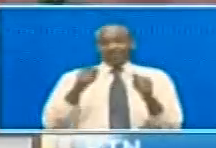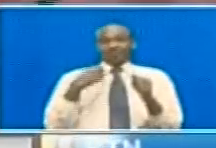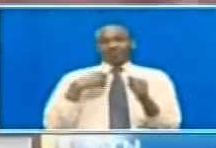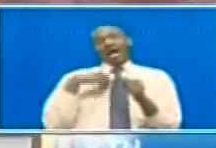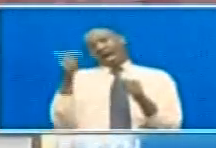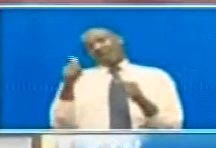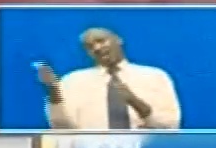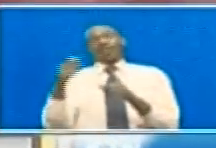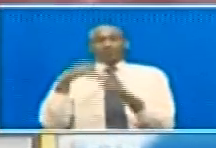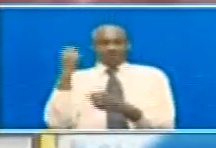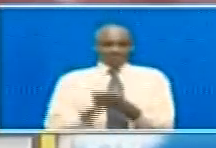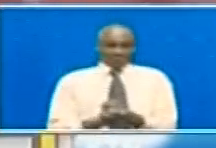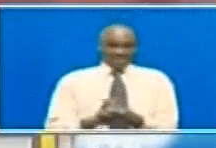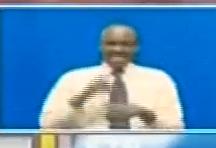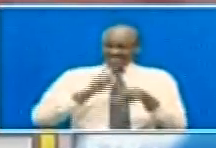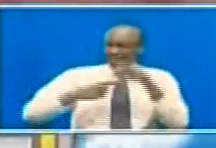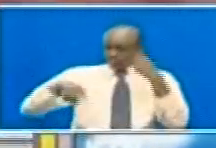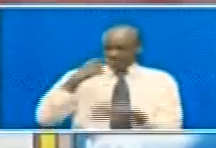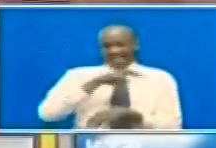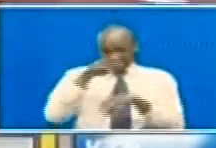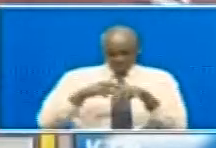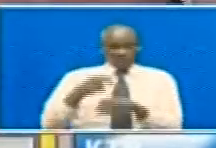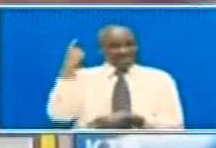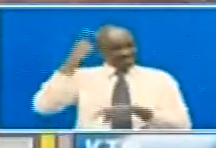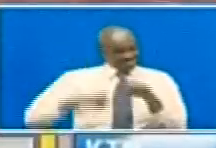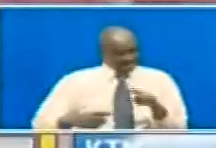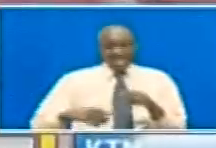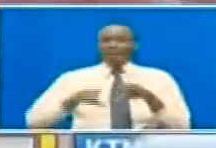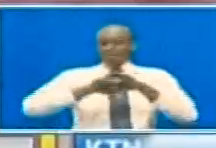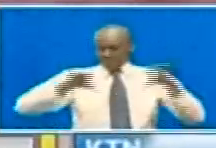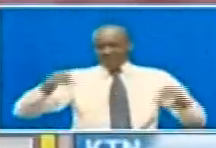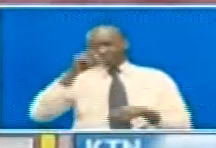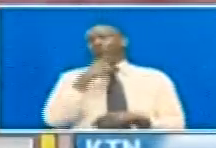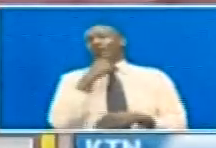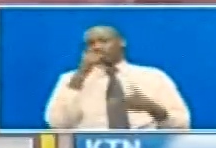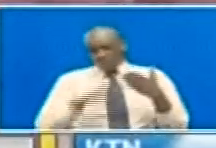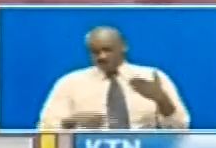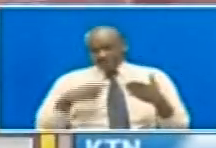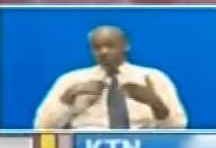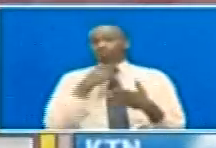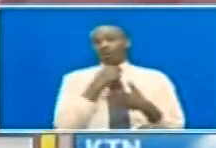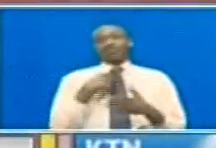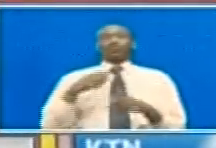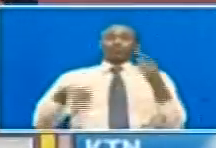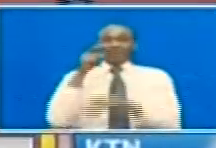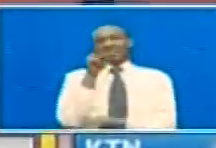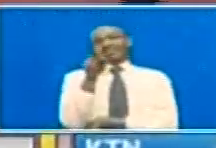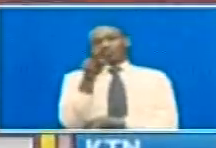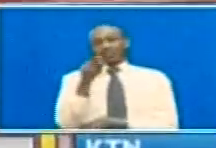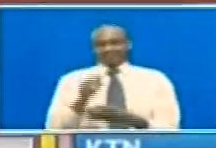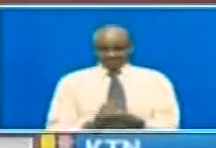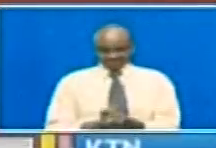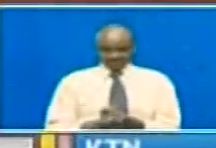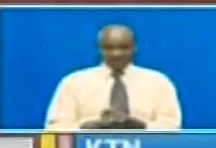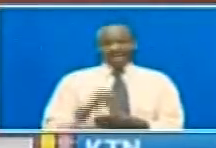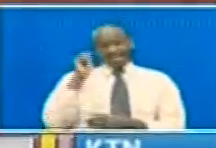Trophy. After winning the national title last year, Pipeline are now seeking to add another silverware to their trophy cabinet.